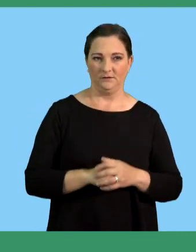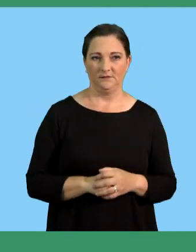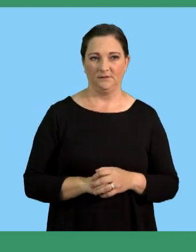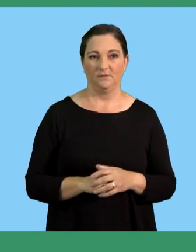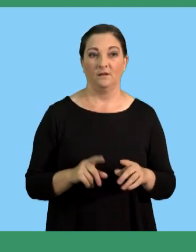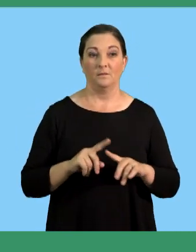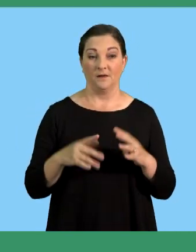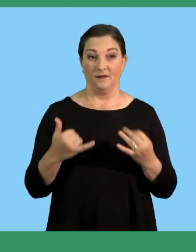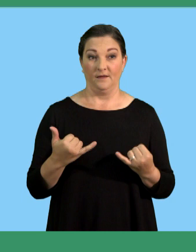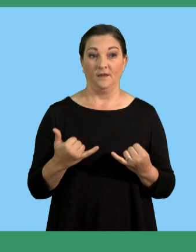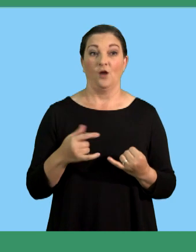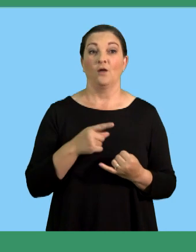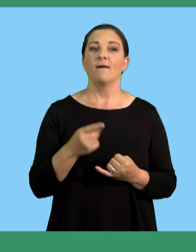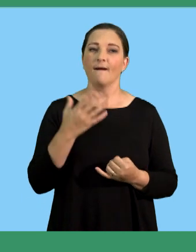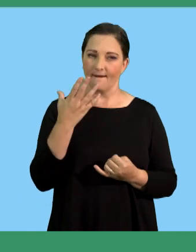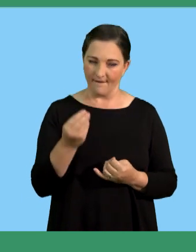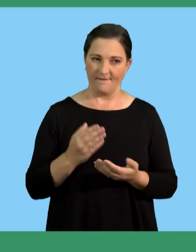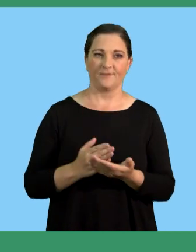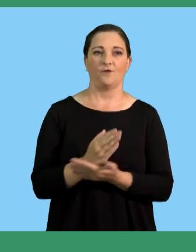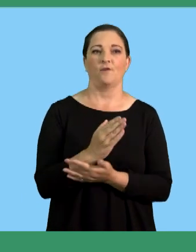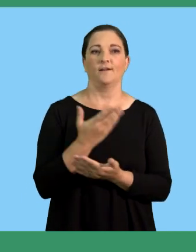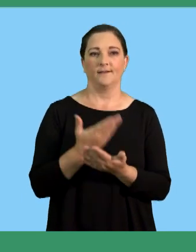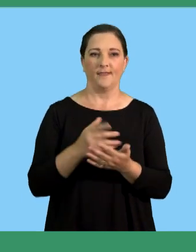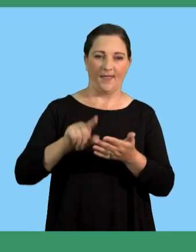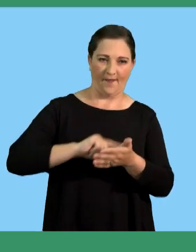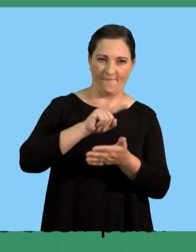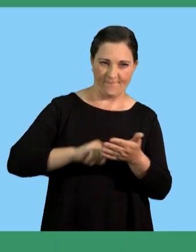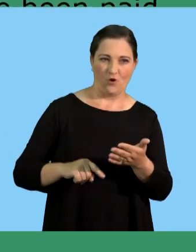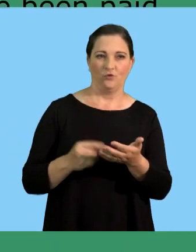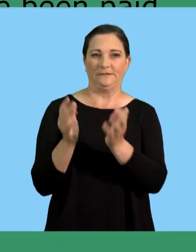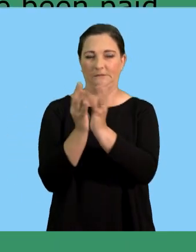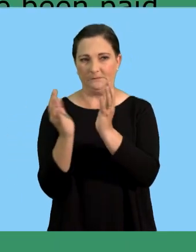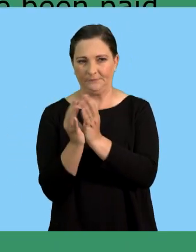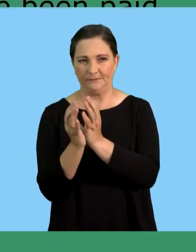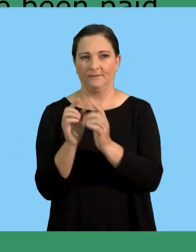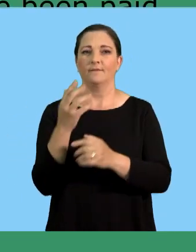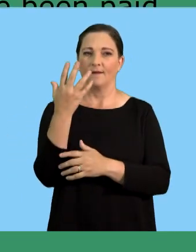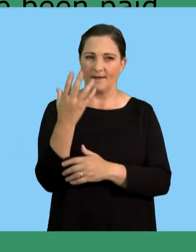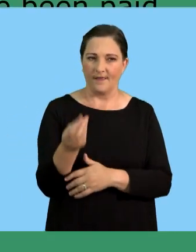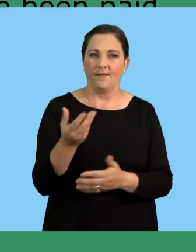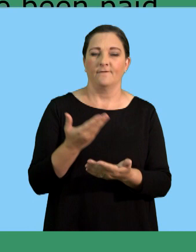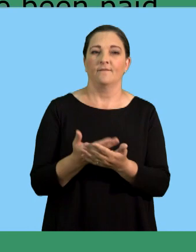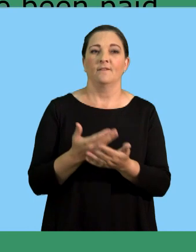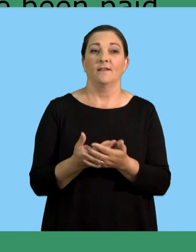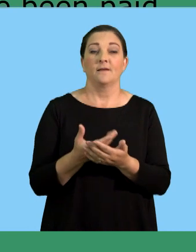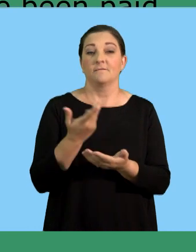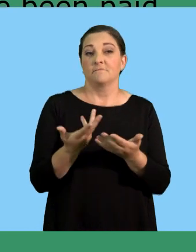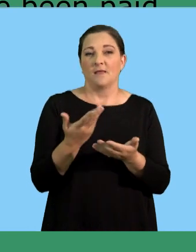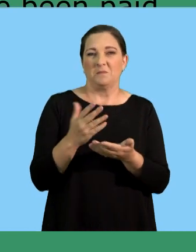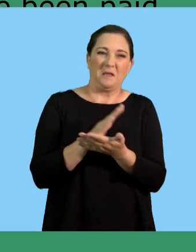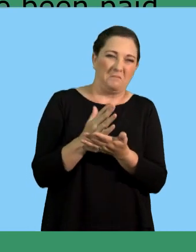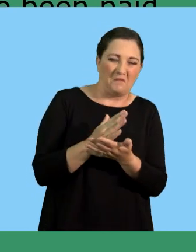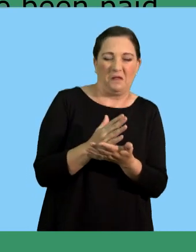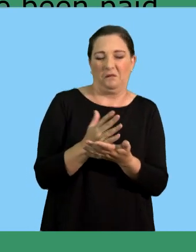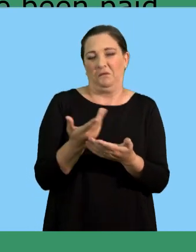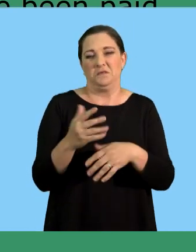to receive interim and annual reports. Then they also have a right to claim on company assets in